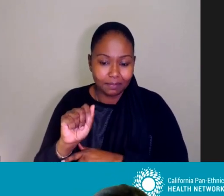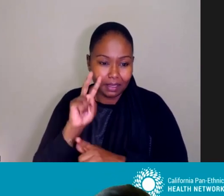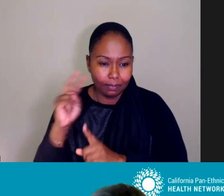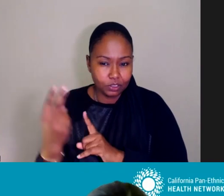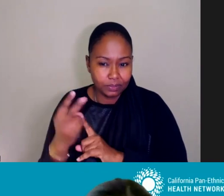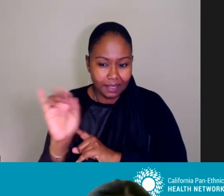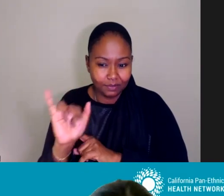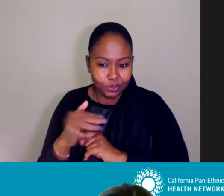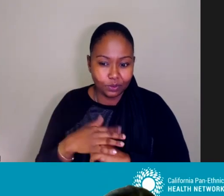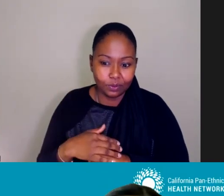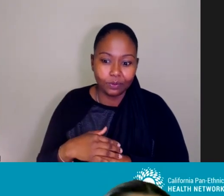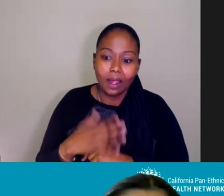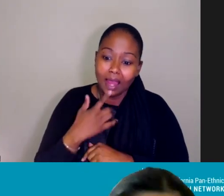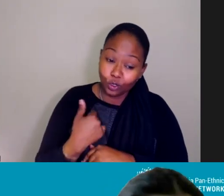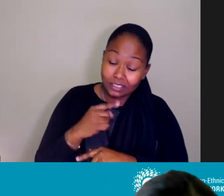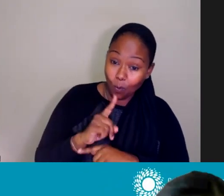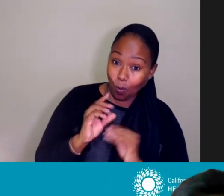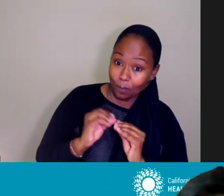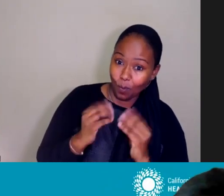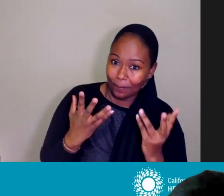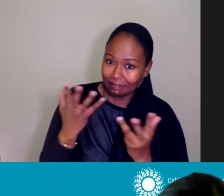So, but I know you said one more speaker, so I leave it to you.